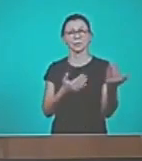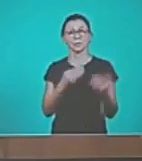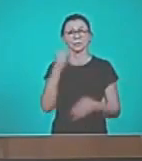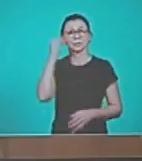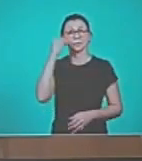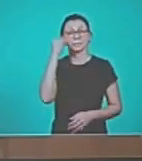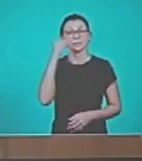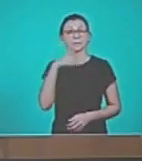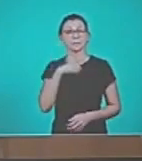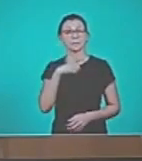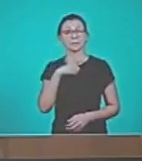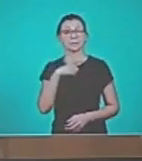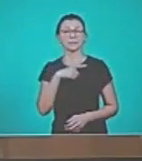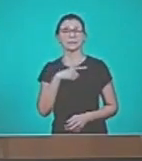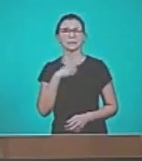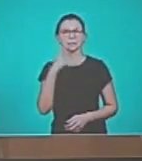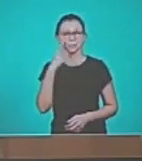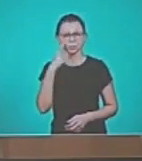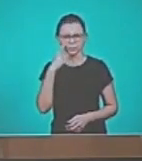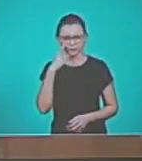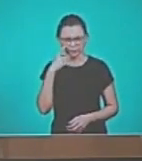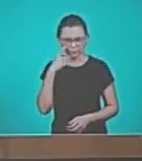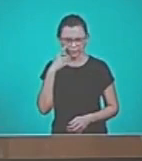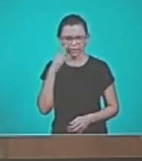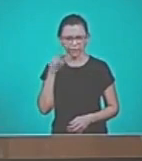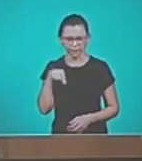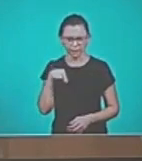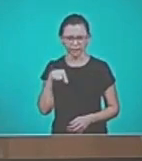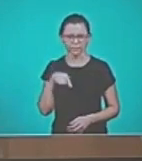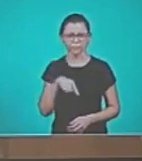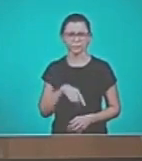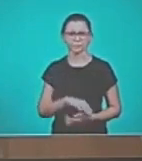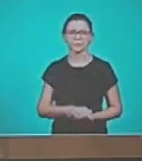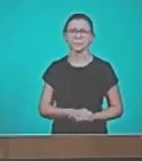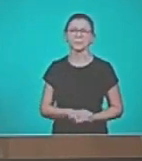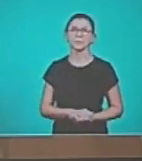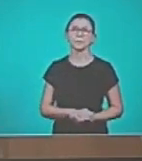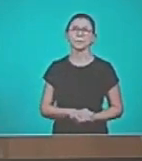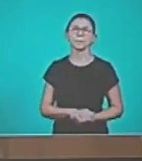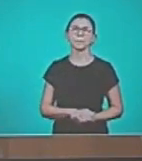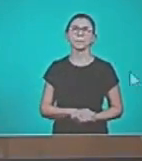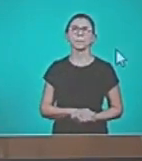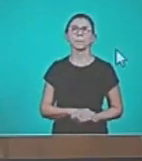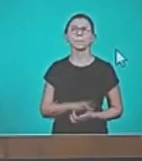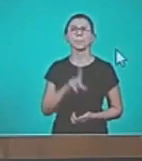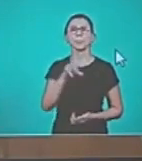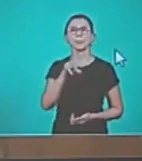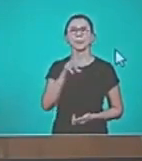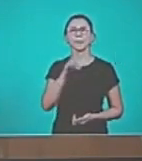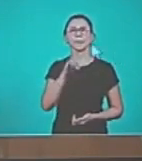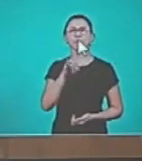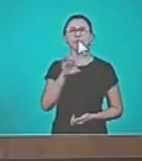young man has an experience. I'm not sure, maybe, I want to make sure that this is the one.